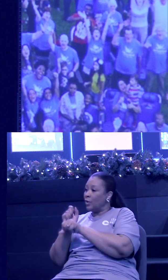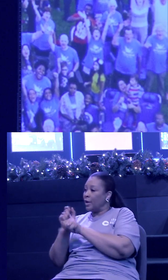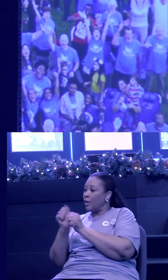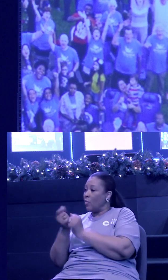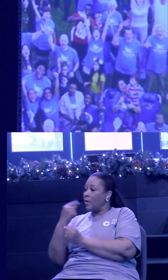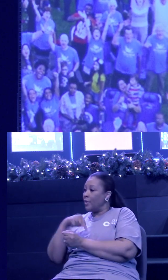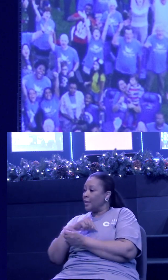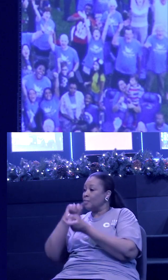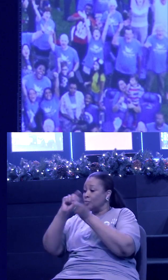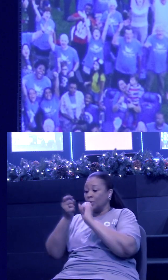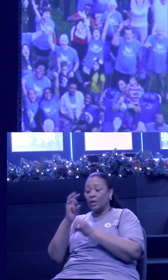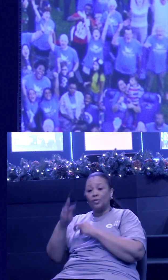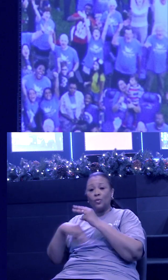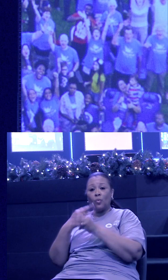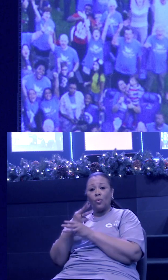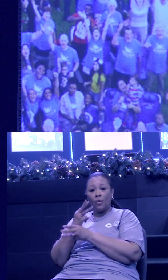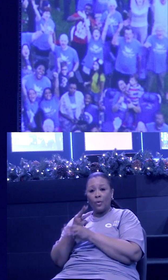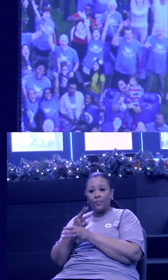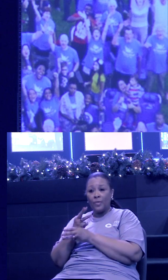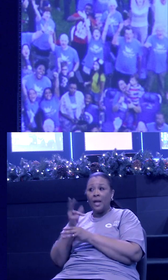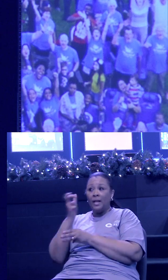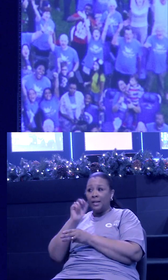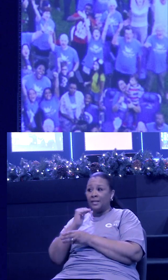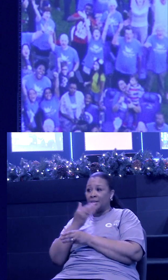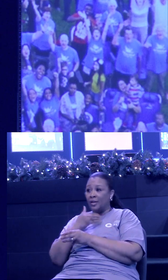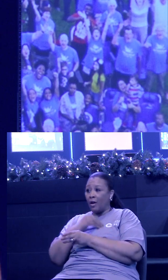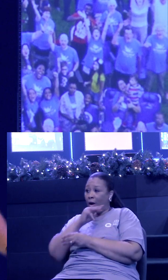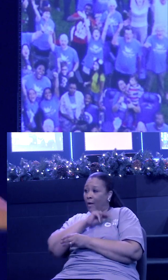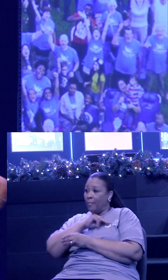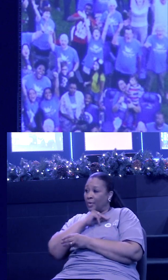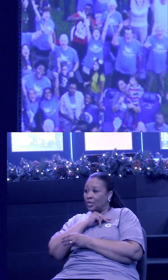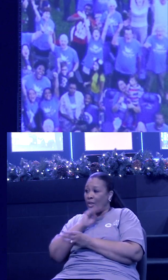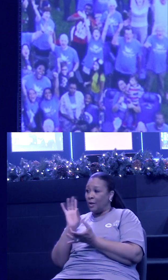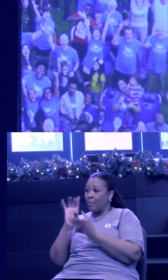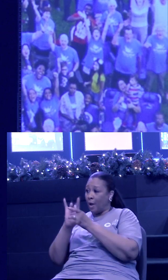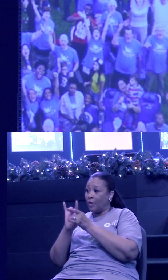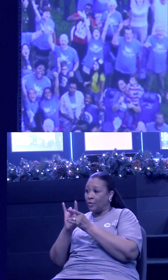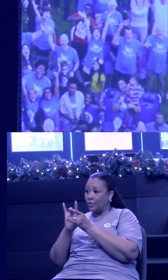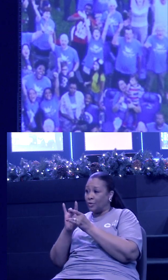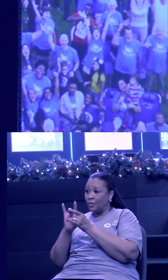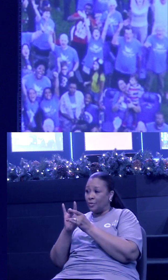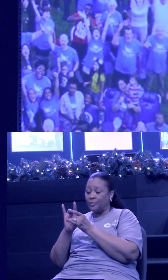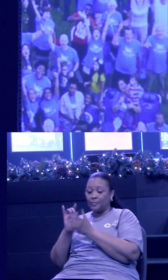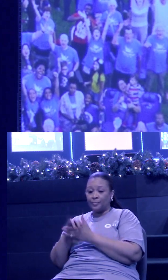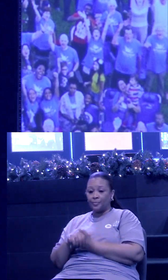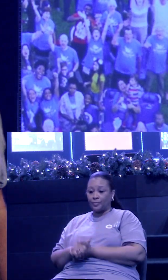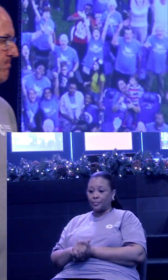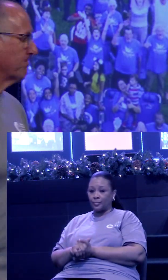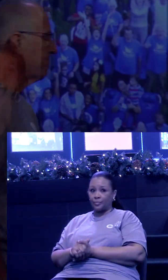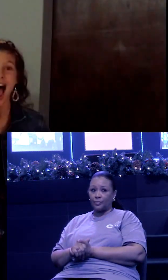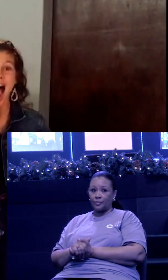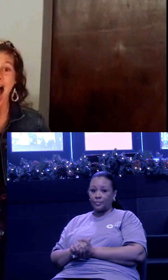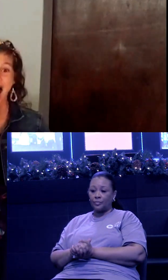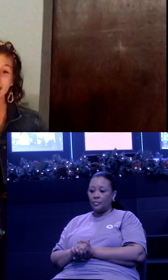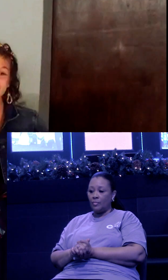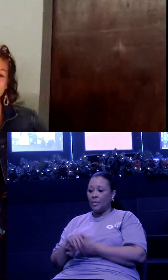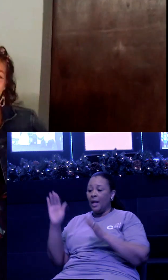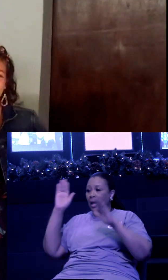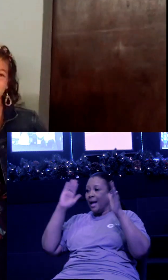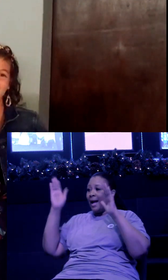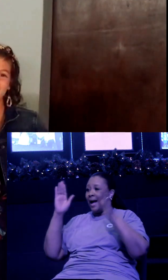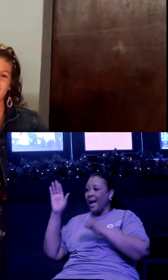to change the world. Listen to some of our missionary partners that serve all throughout the world.